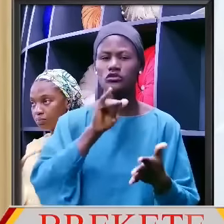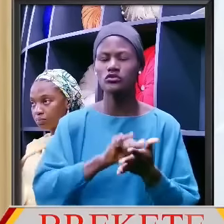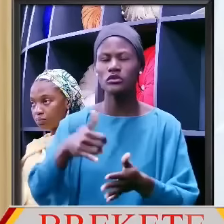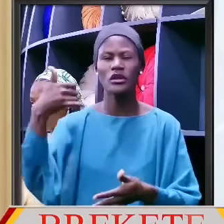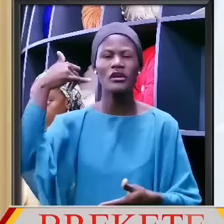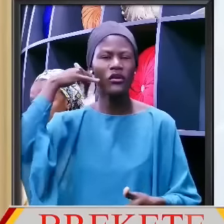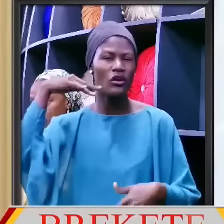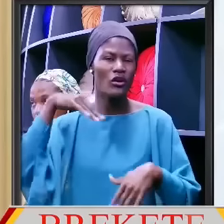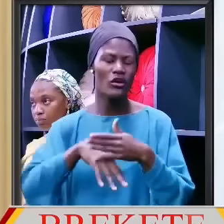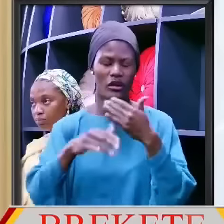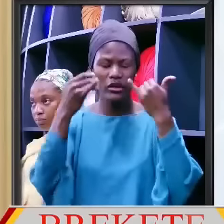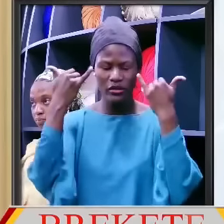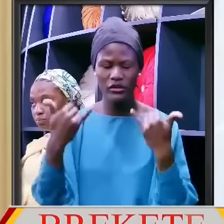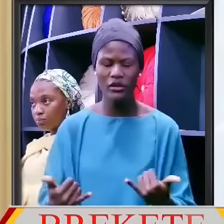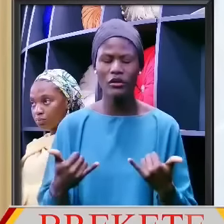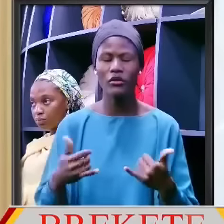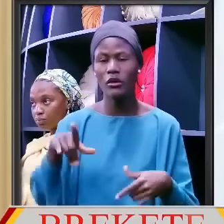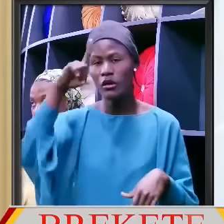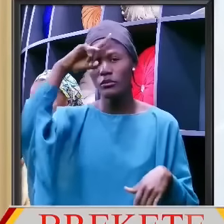in now